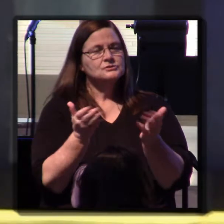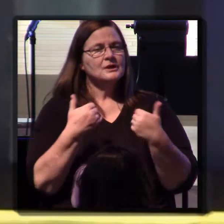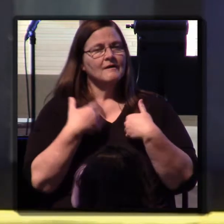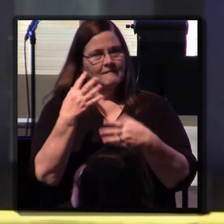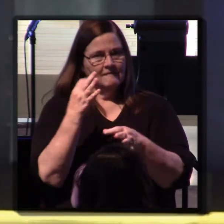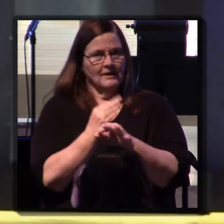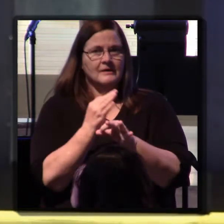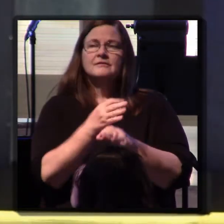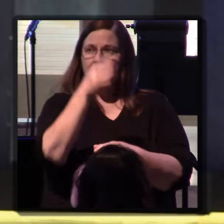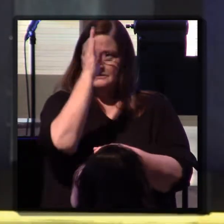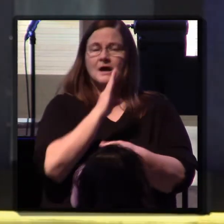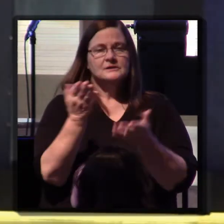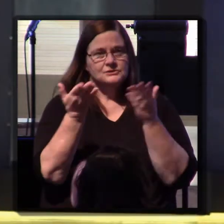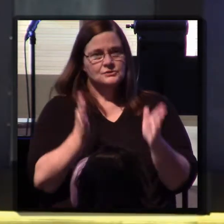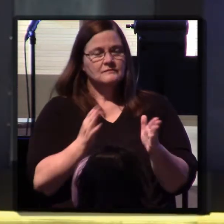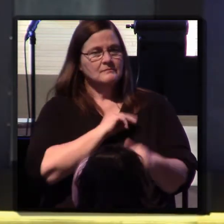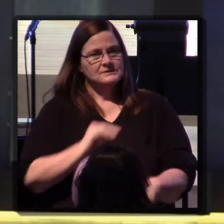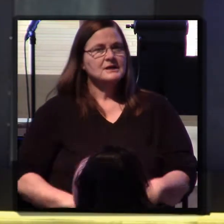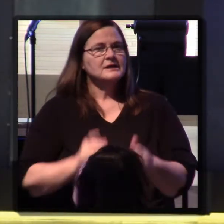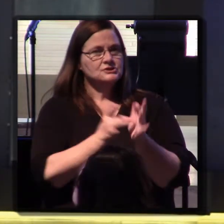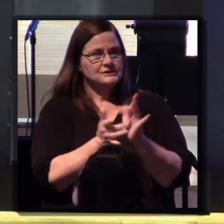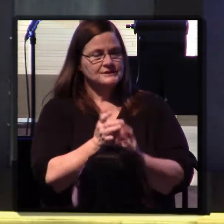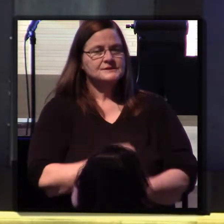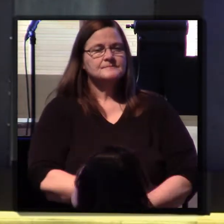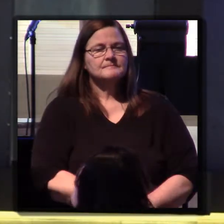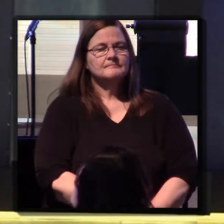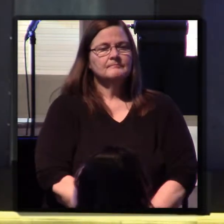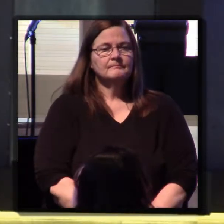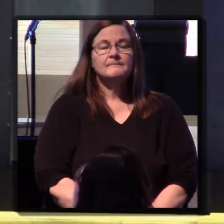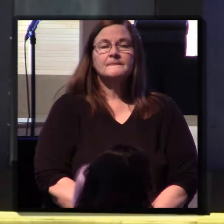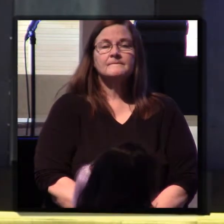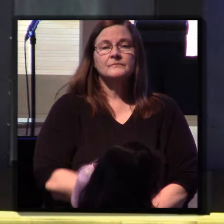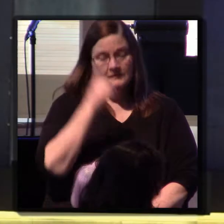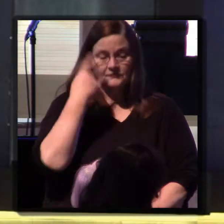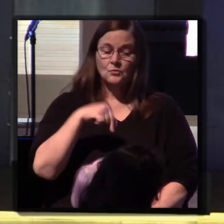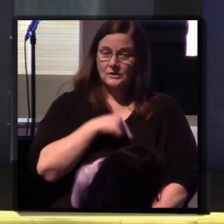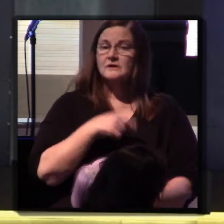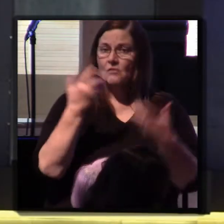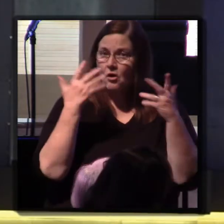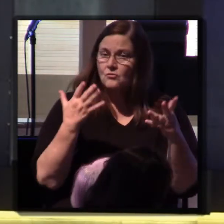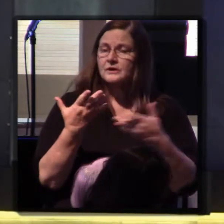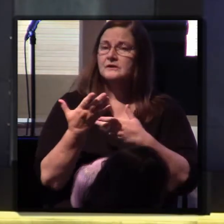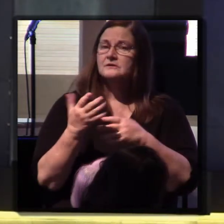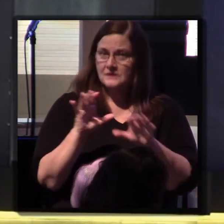would encourage you today to put your faith in God's servant, Messiah